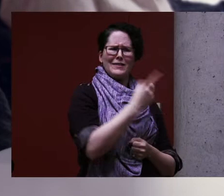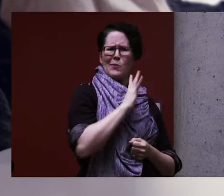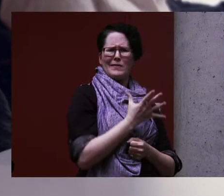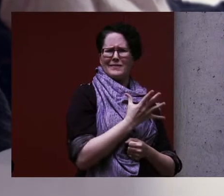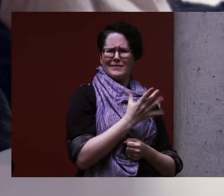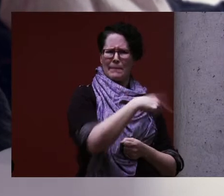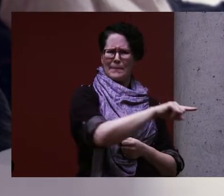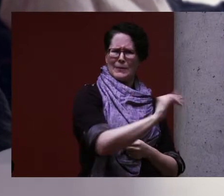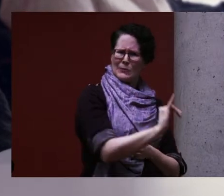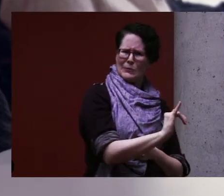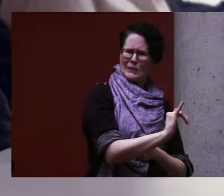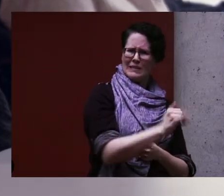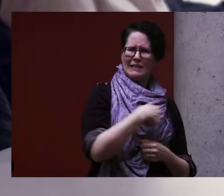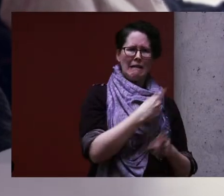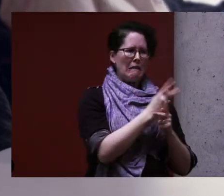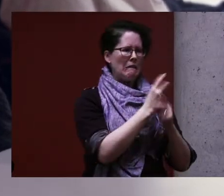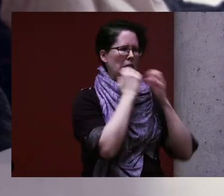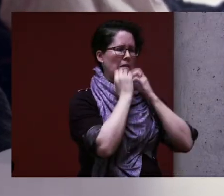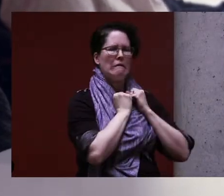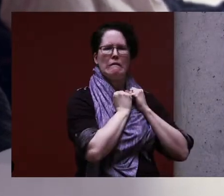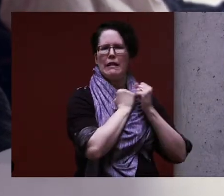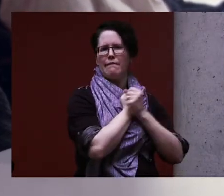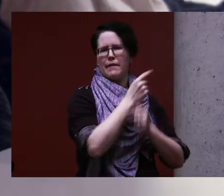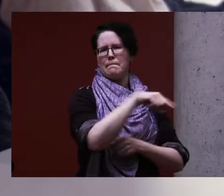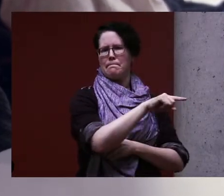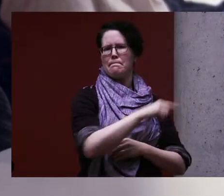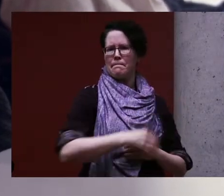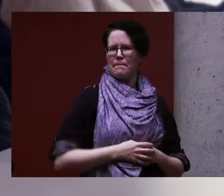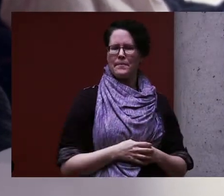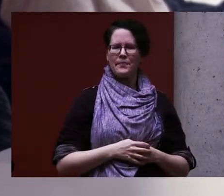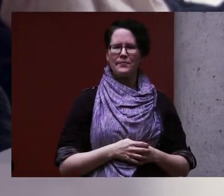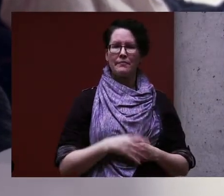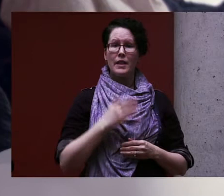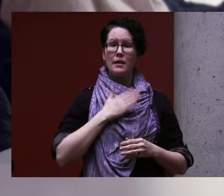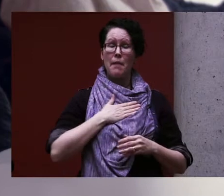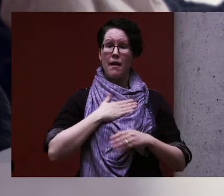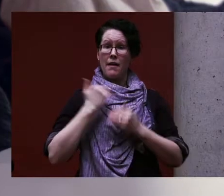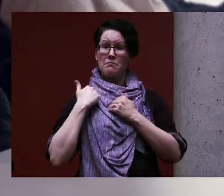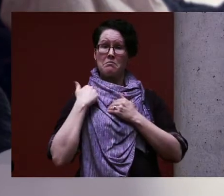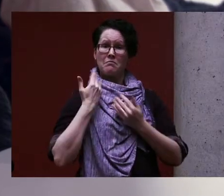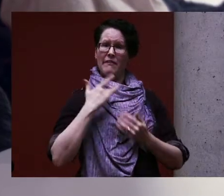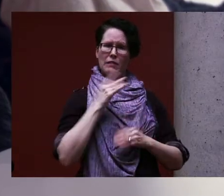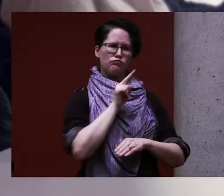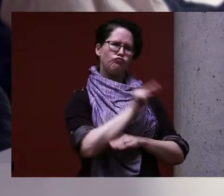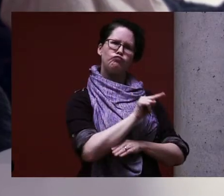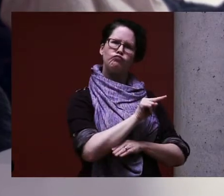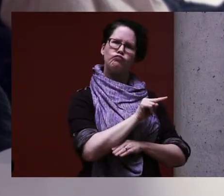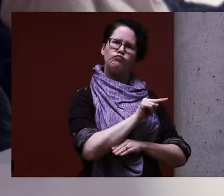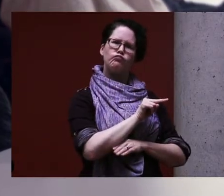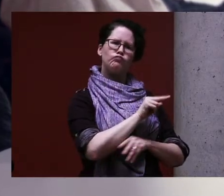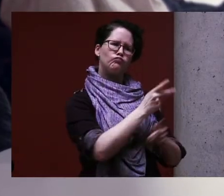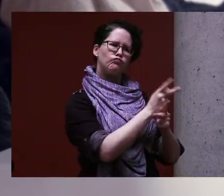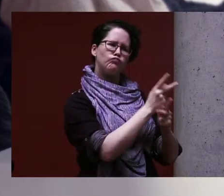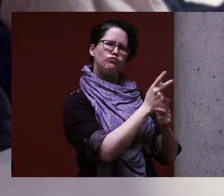for every one of them. I'm there to keep watch over them. I'm there to console